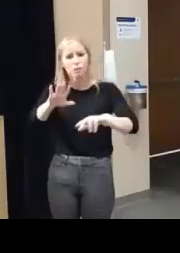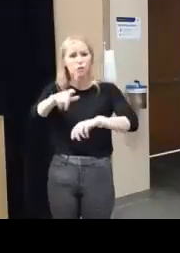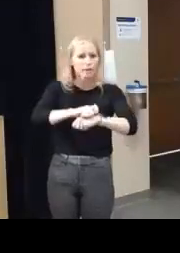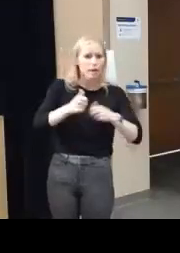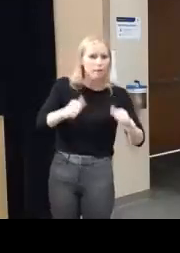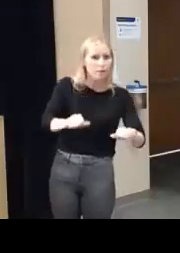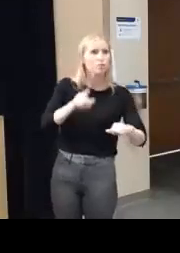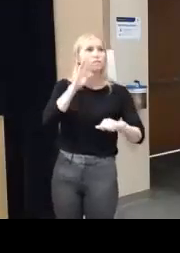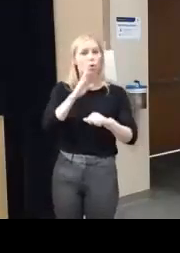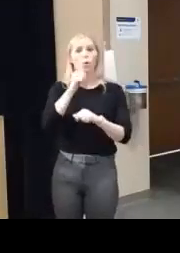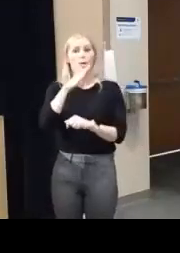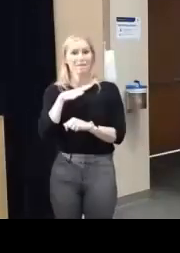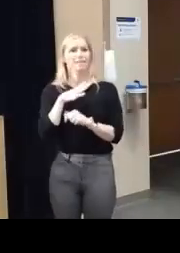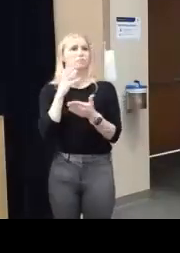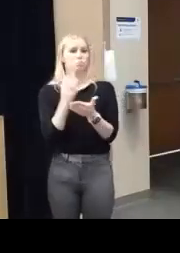them.